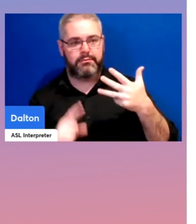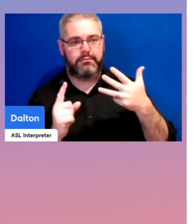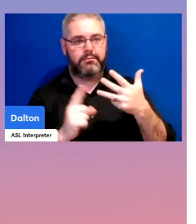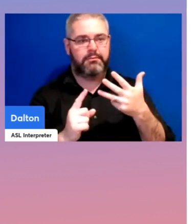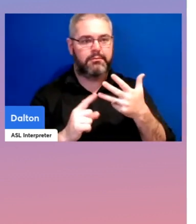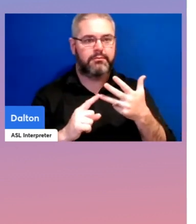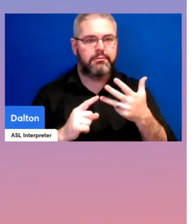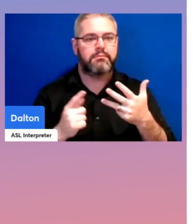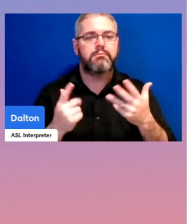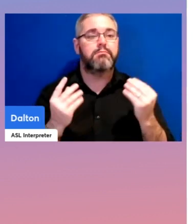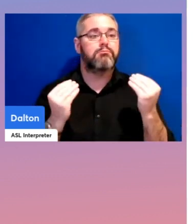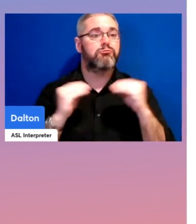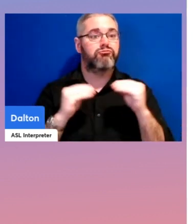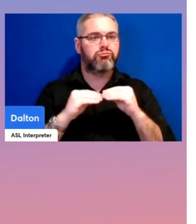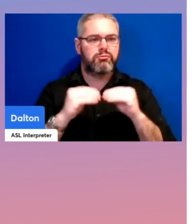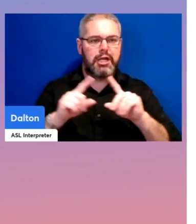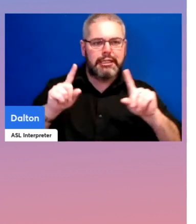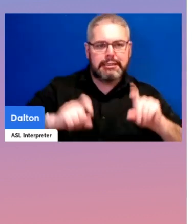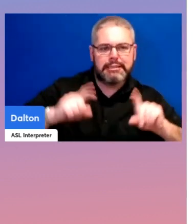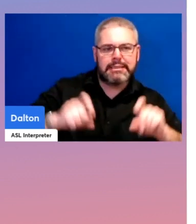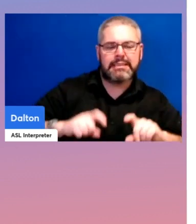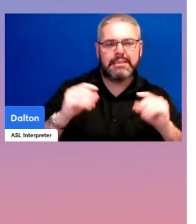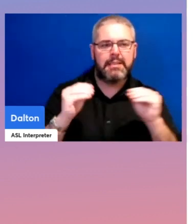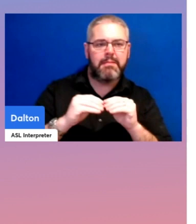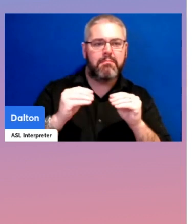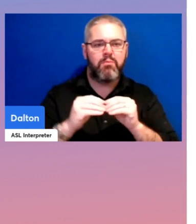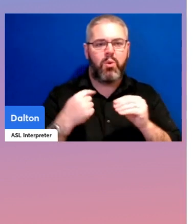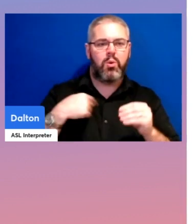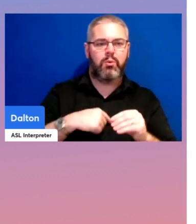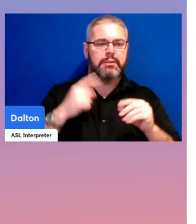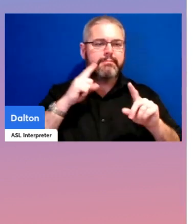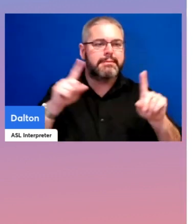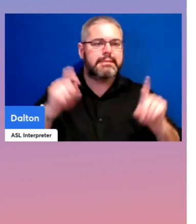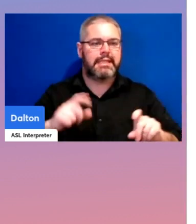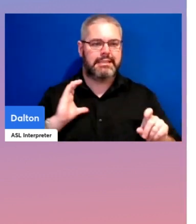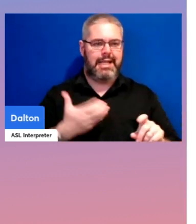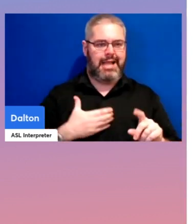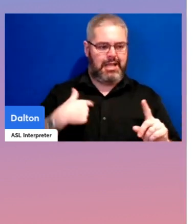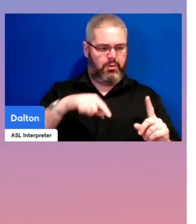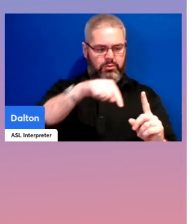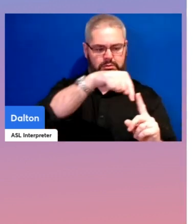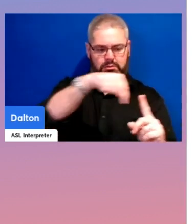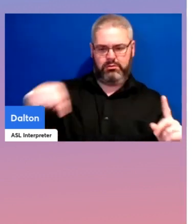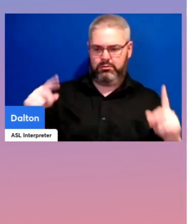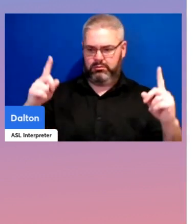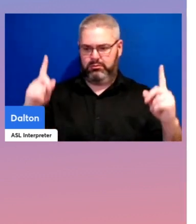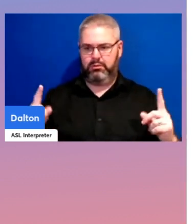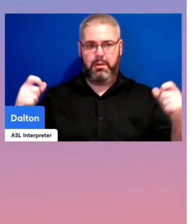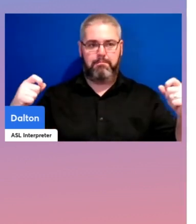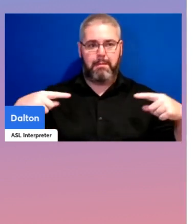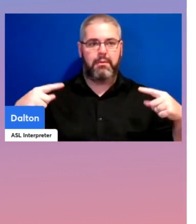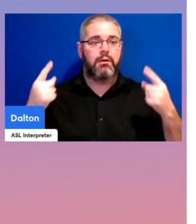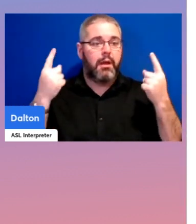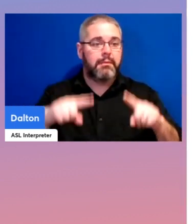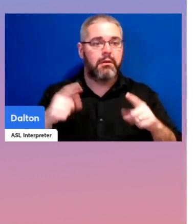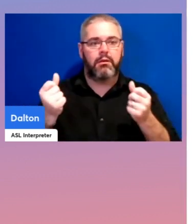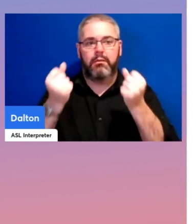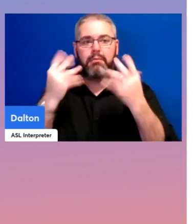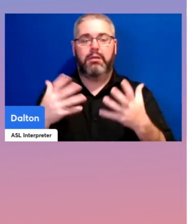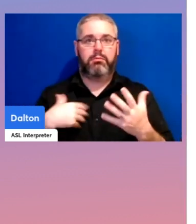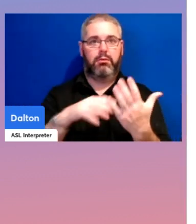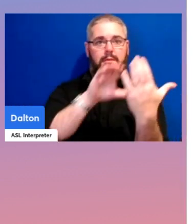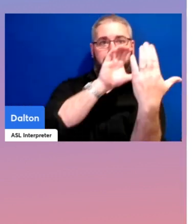Taking it one step further, we can start thinking about testing end-to-end scenarios, like where we might have multiple modules